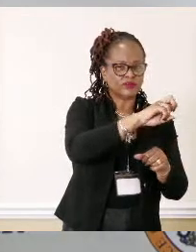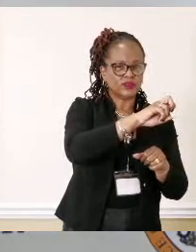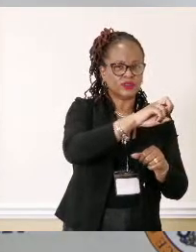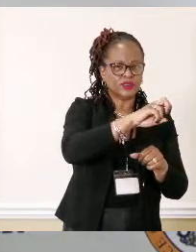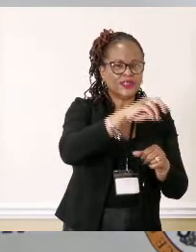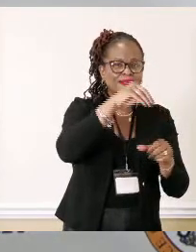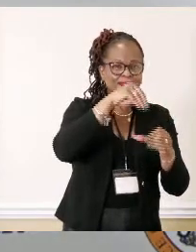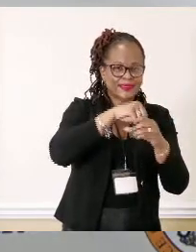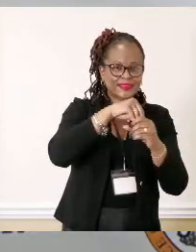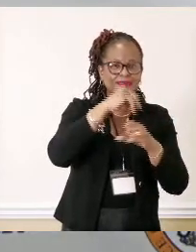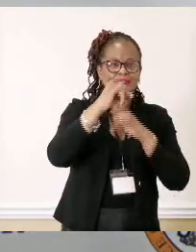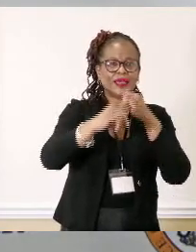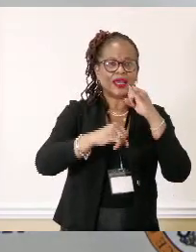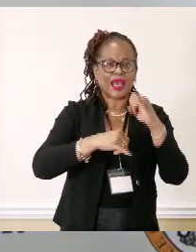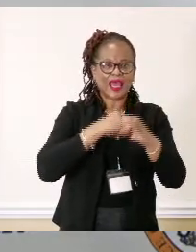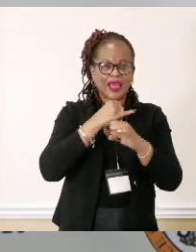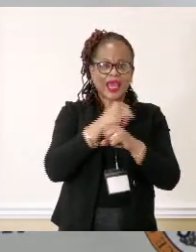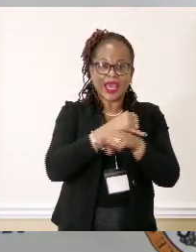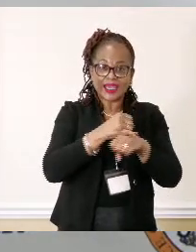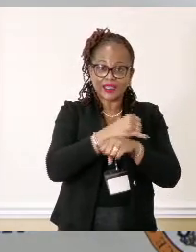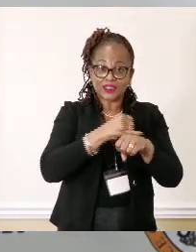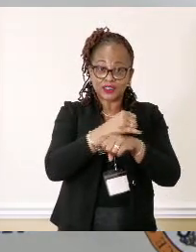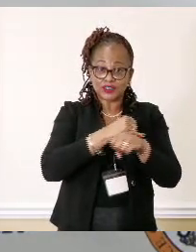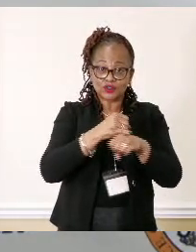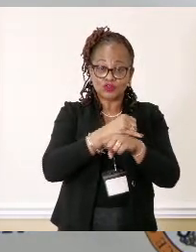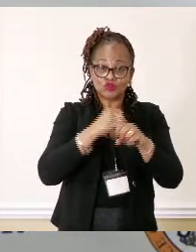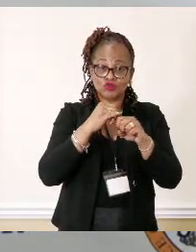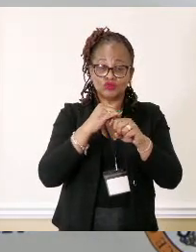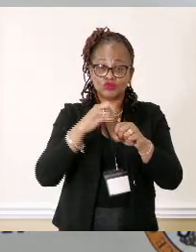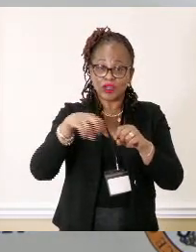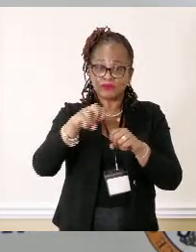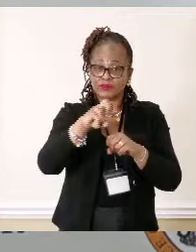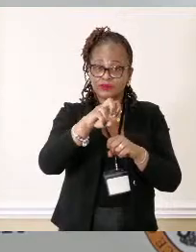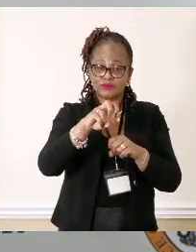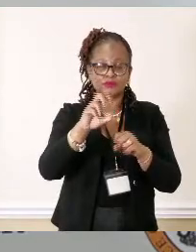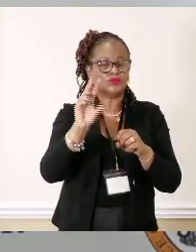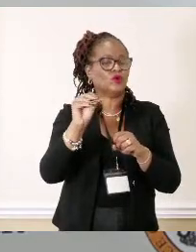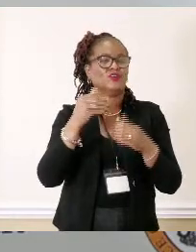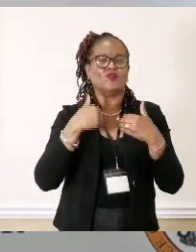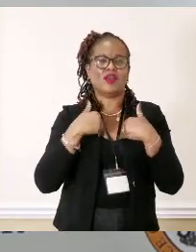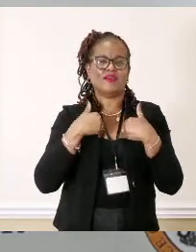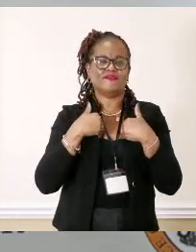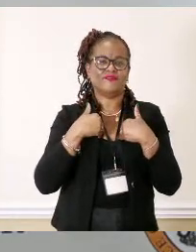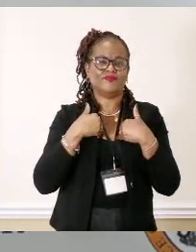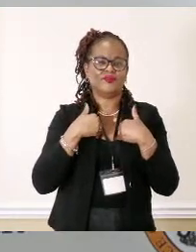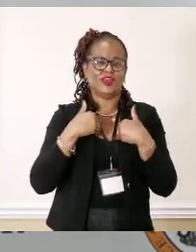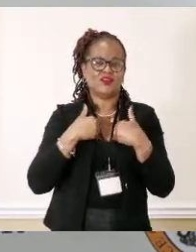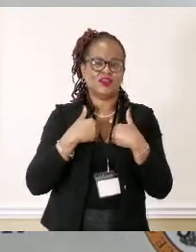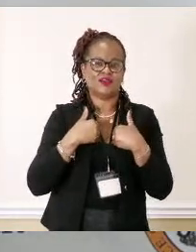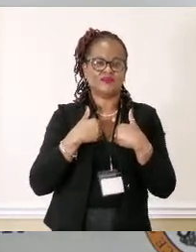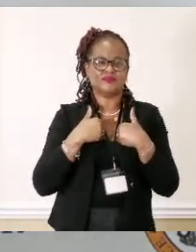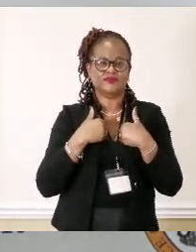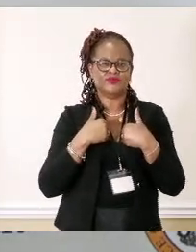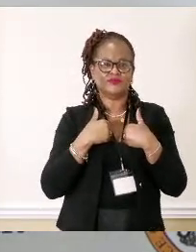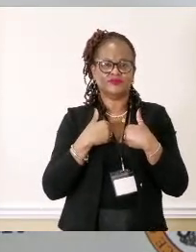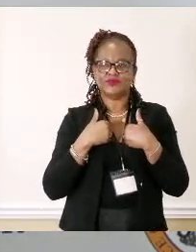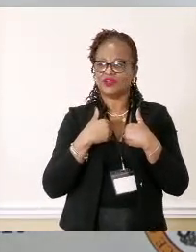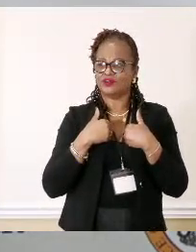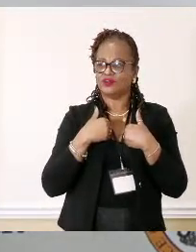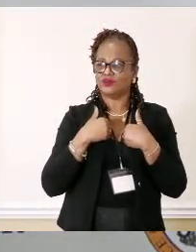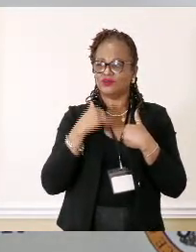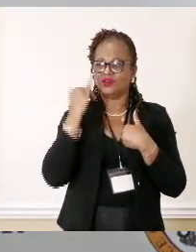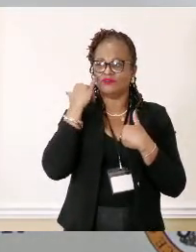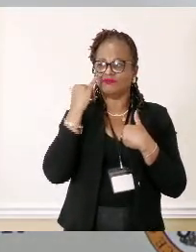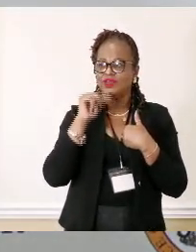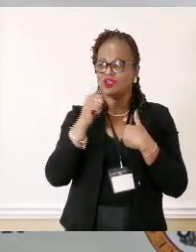The inter-island travel. No, we don't have that information. I don't have that information in my slide deck. I don't know if anyone on the